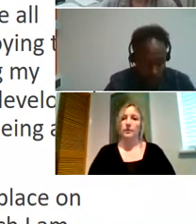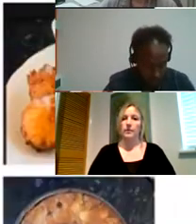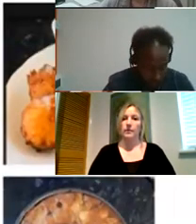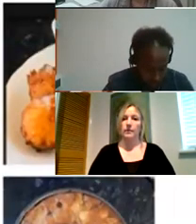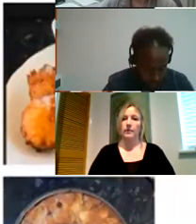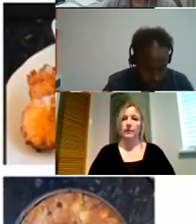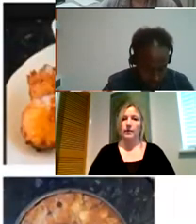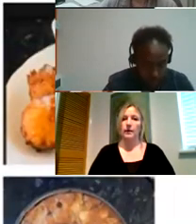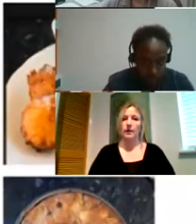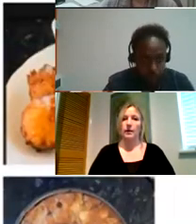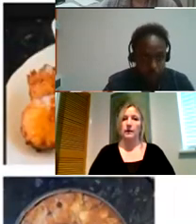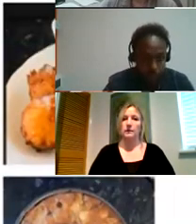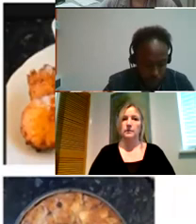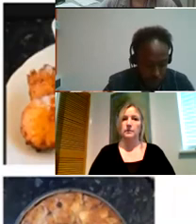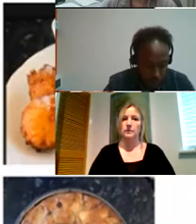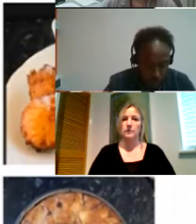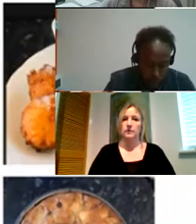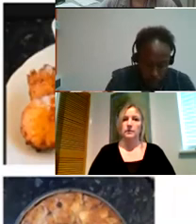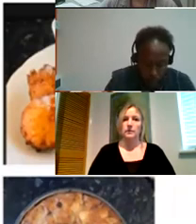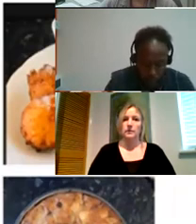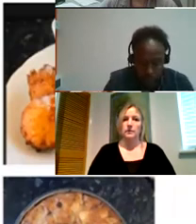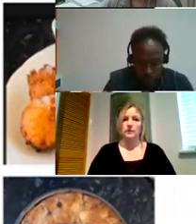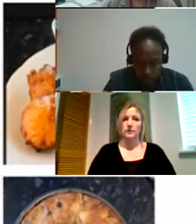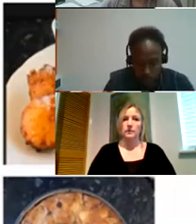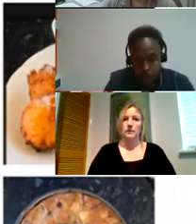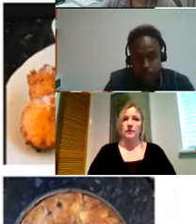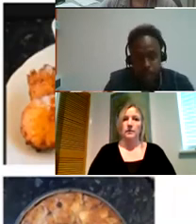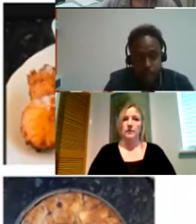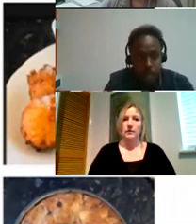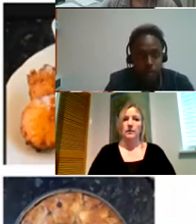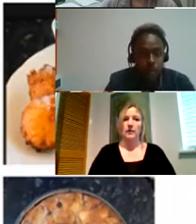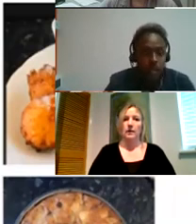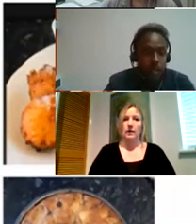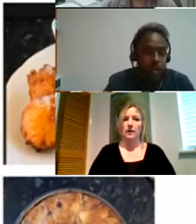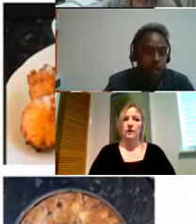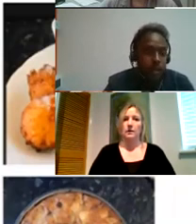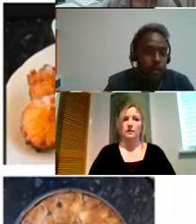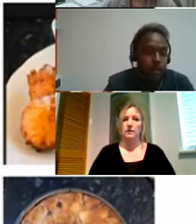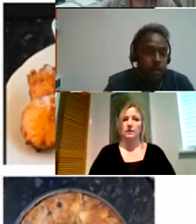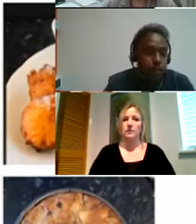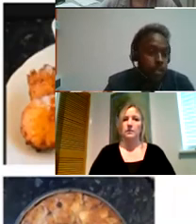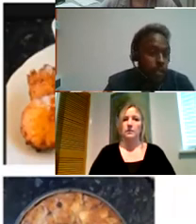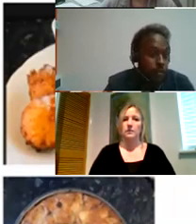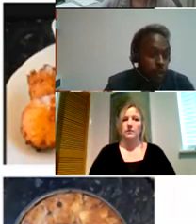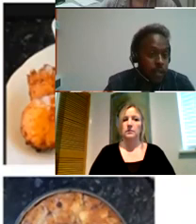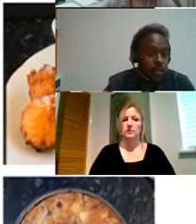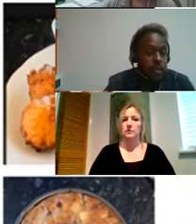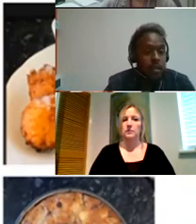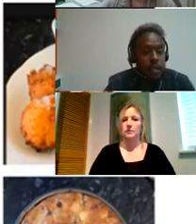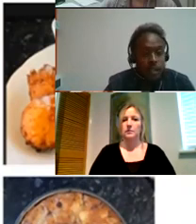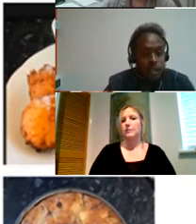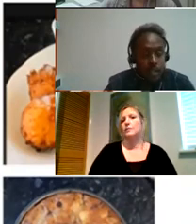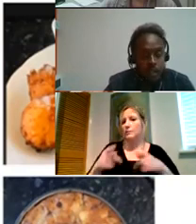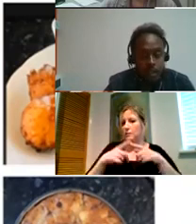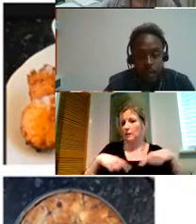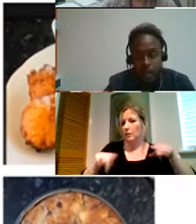Next slide, please. Thank you. So where the situation permits, we celebrate